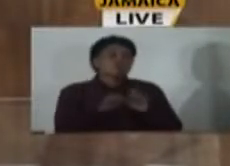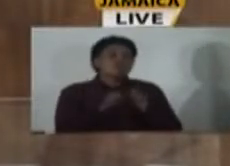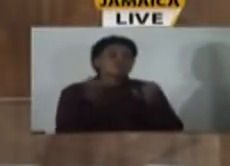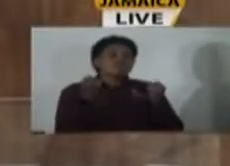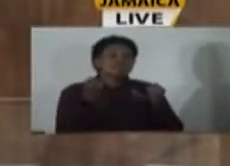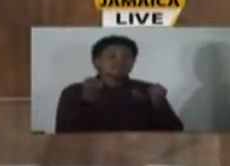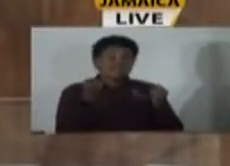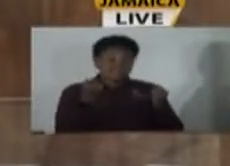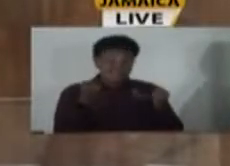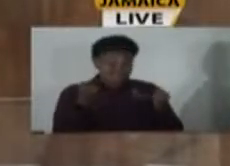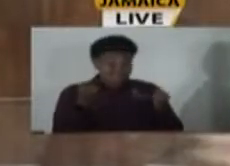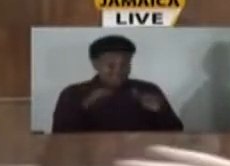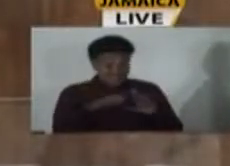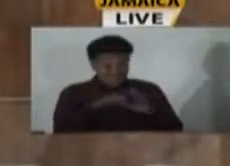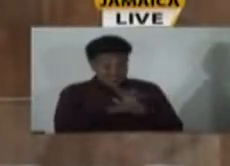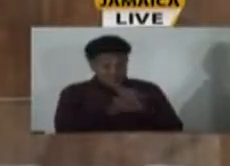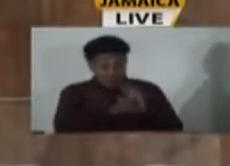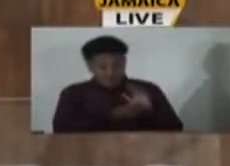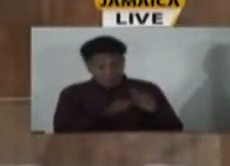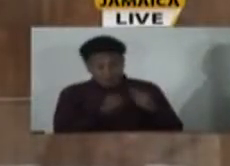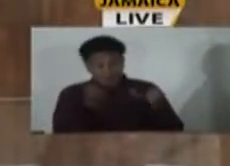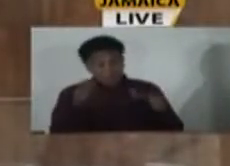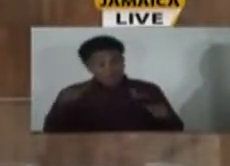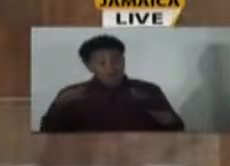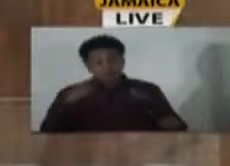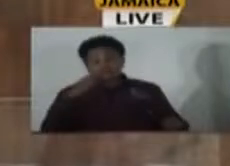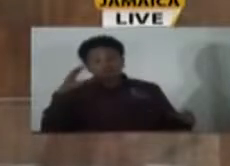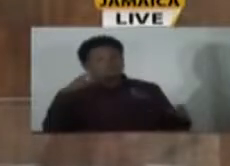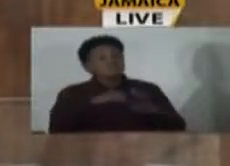breached. Parliament has no say in the matter whatsoever.